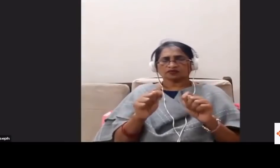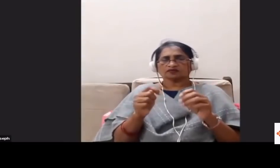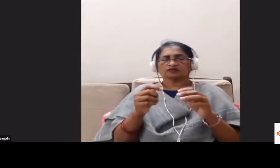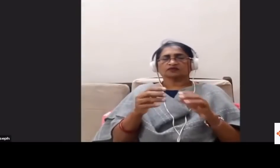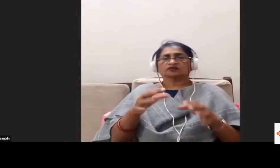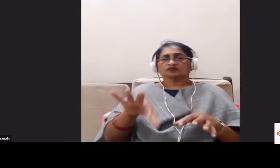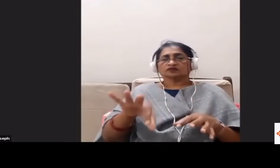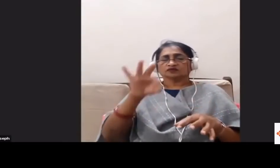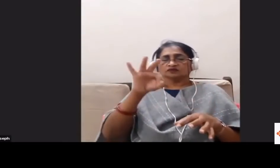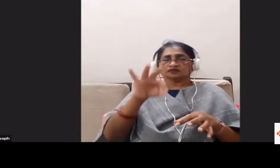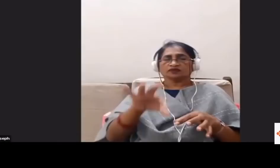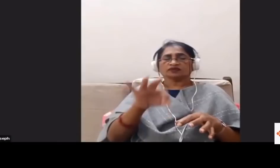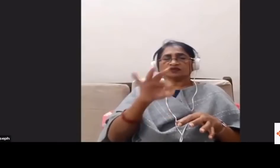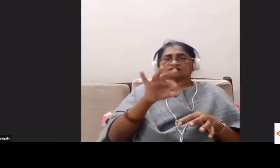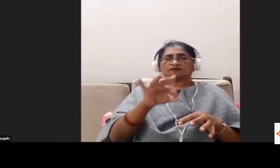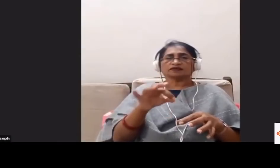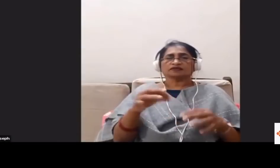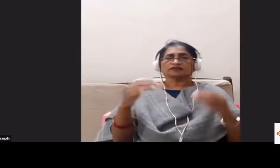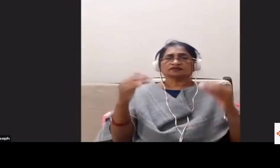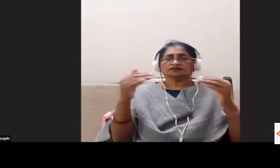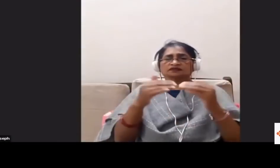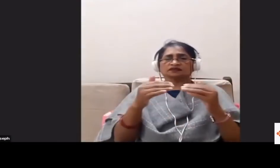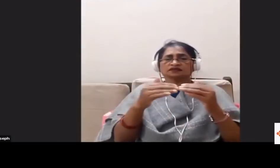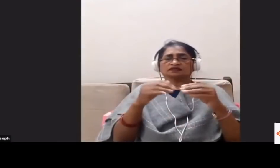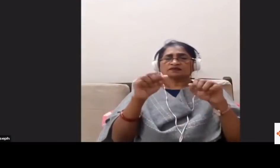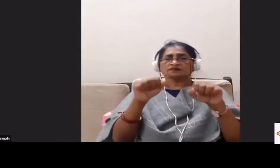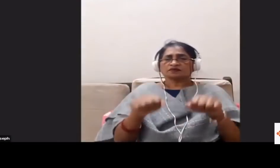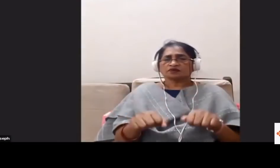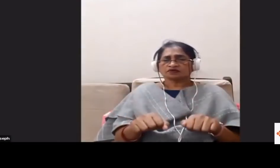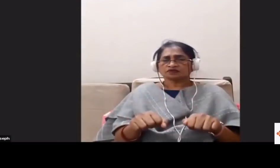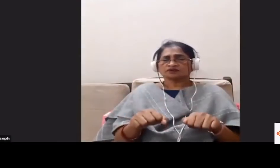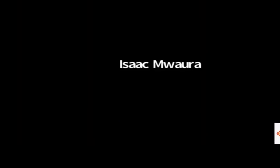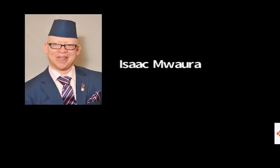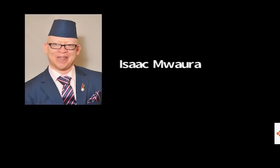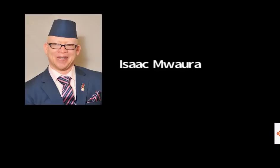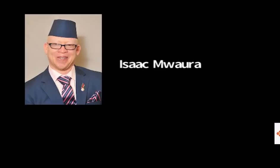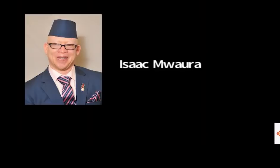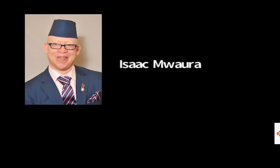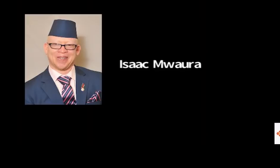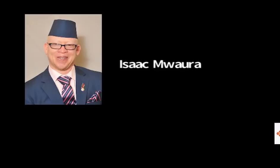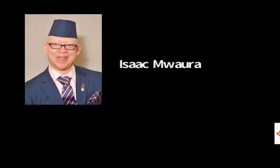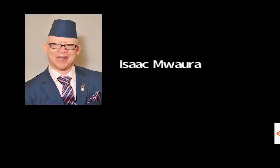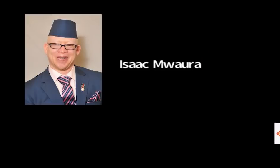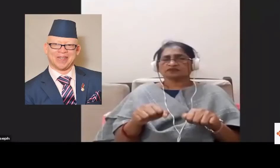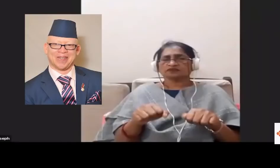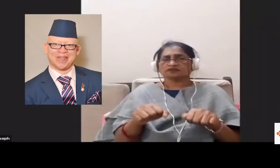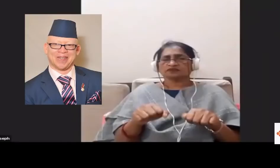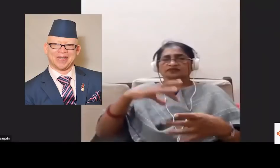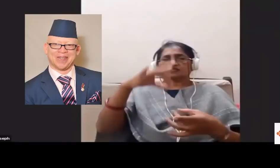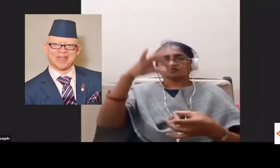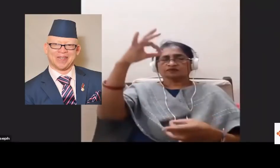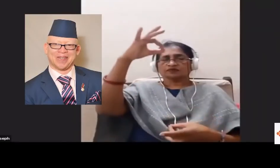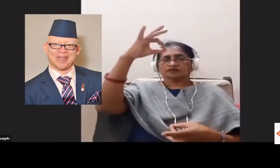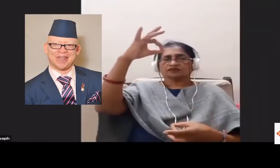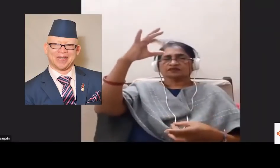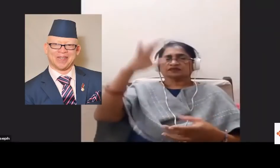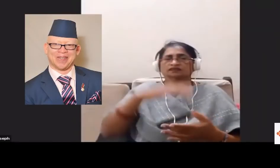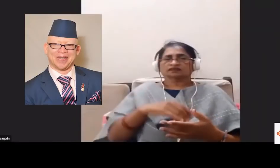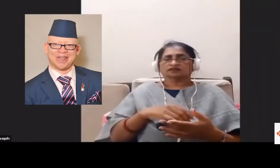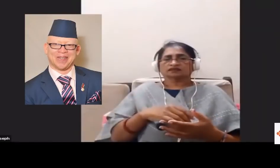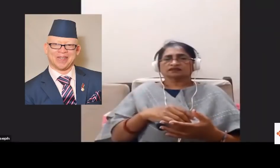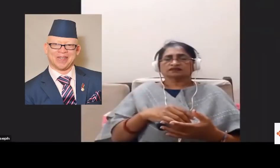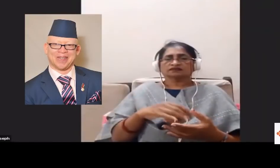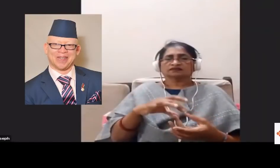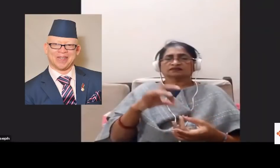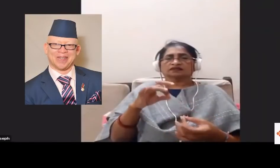to the maximum extent possible the capacities of the human spirit to overcome any form of